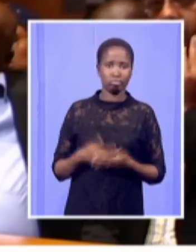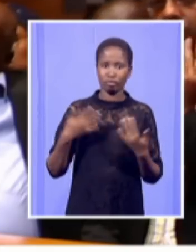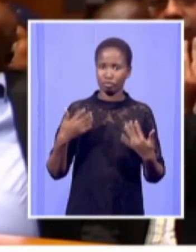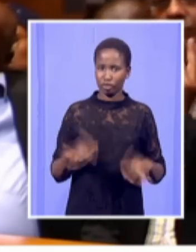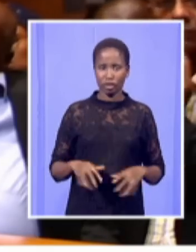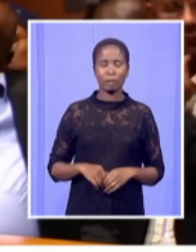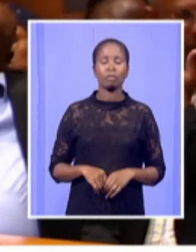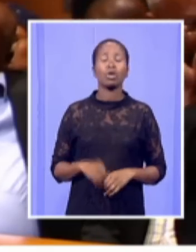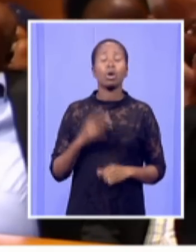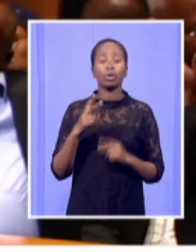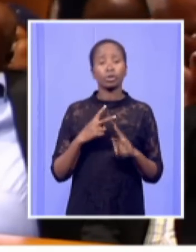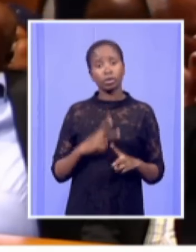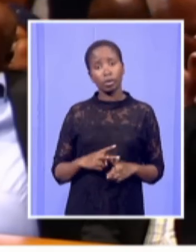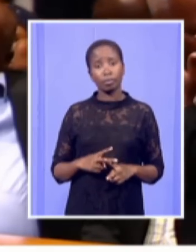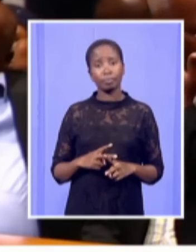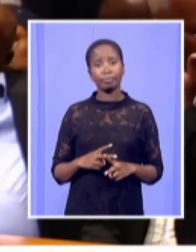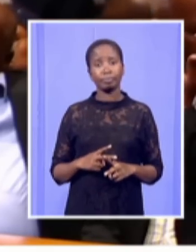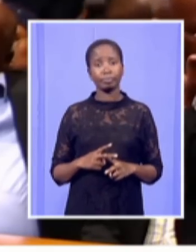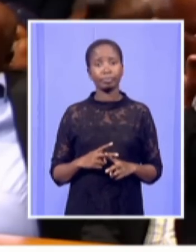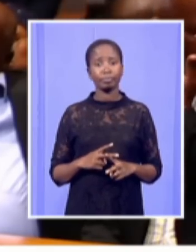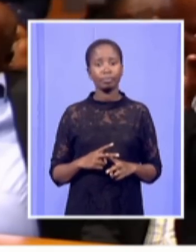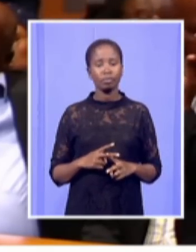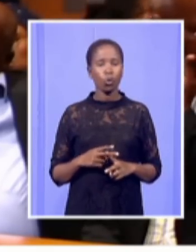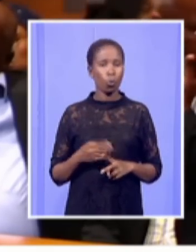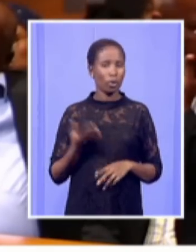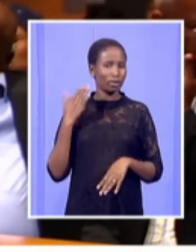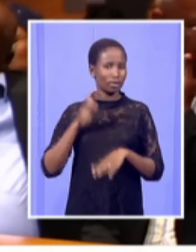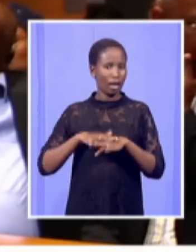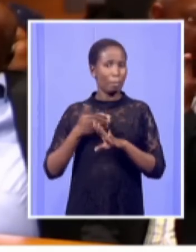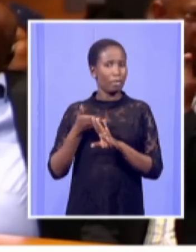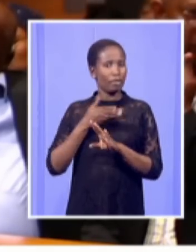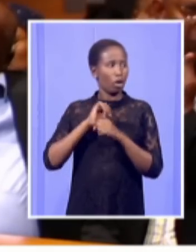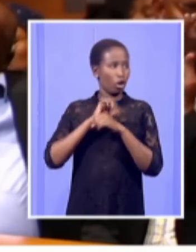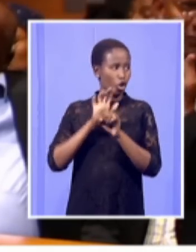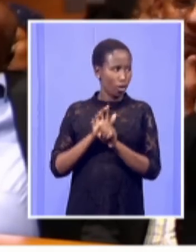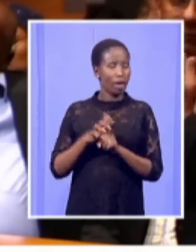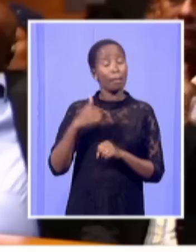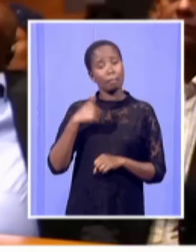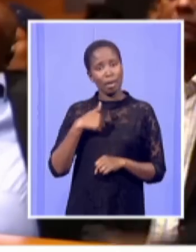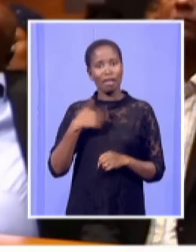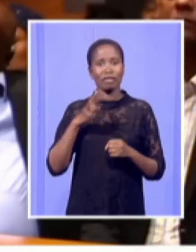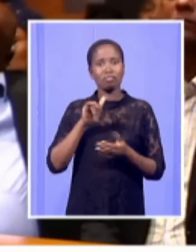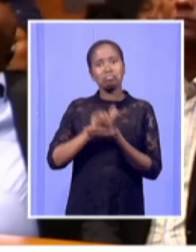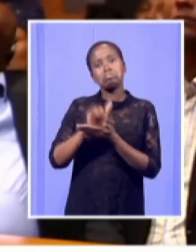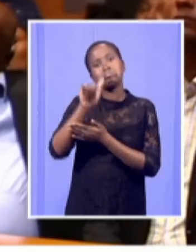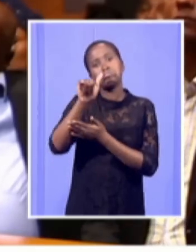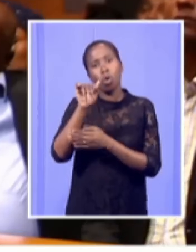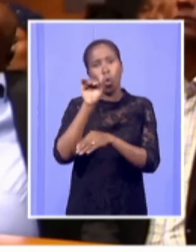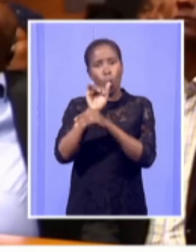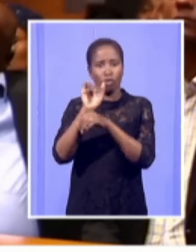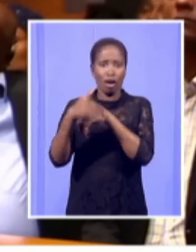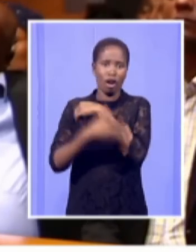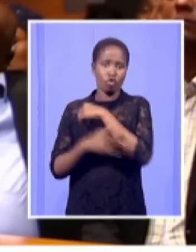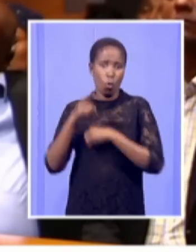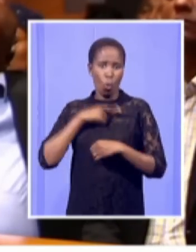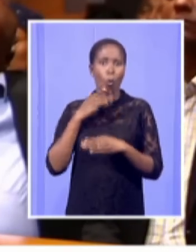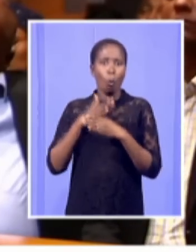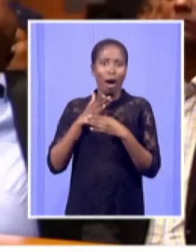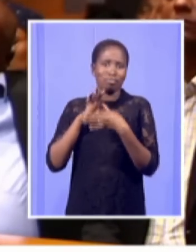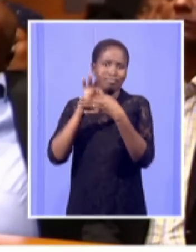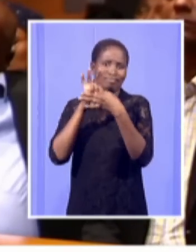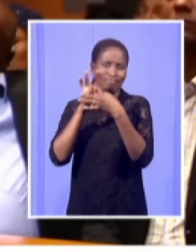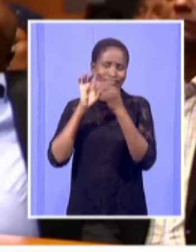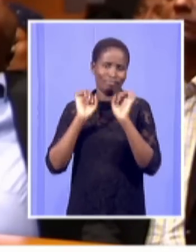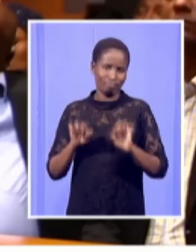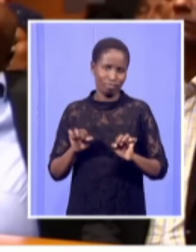and prior to the advent of COVID-19 pandemic, I frequently traveled abroad due to my work commitments,